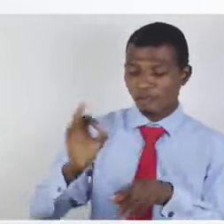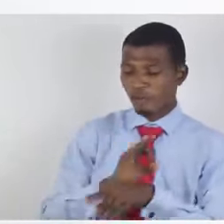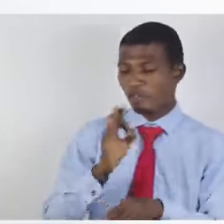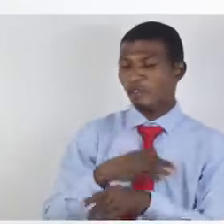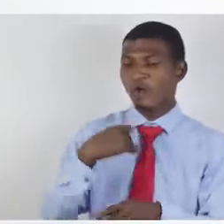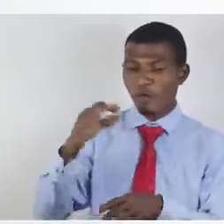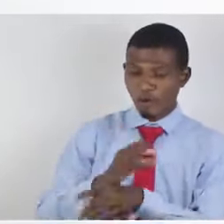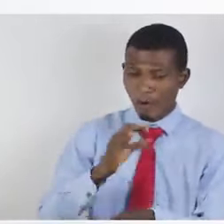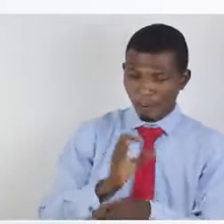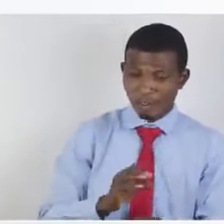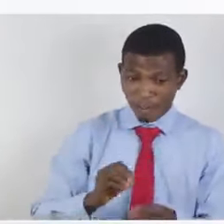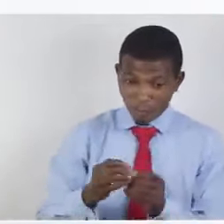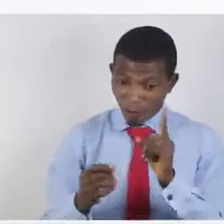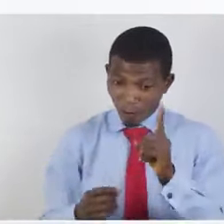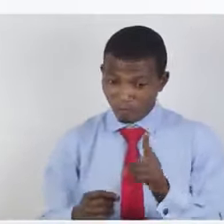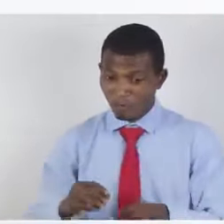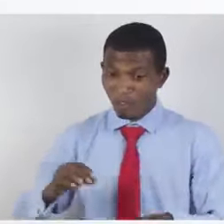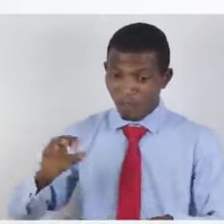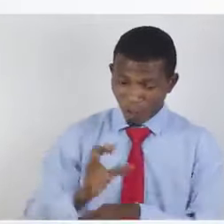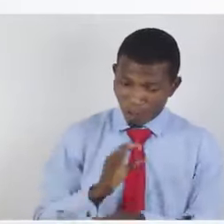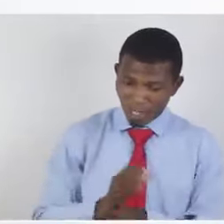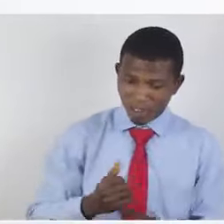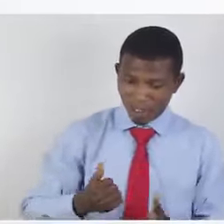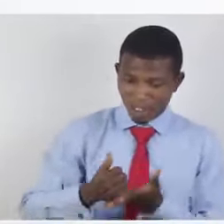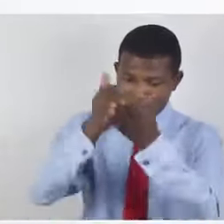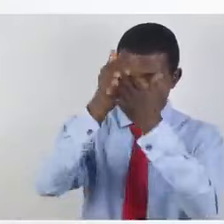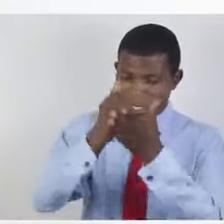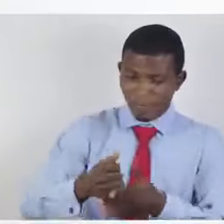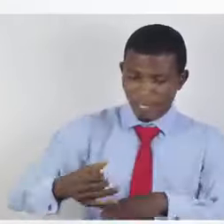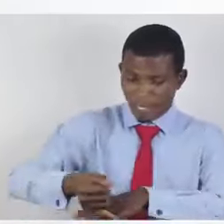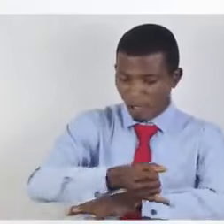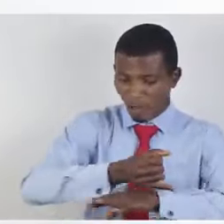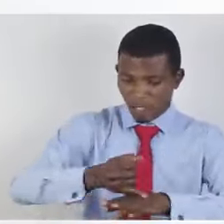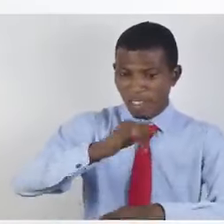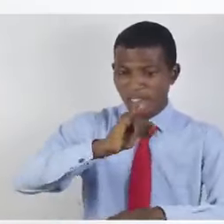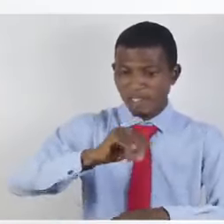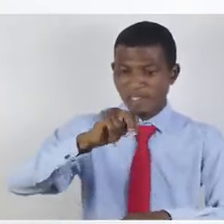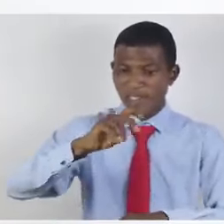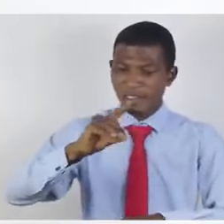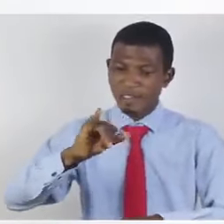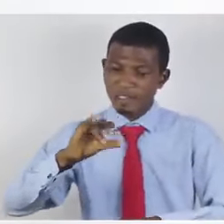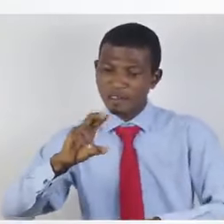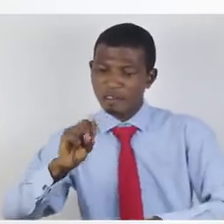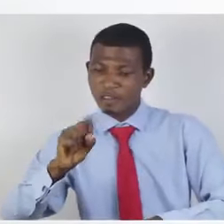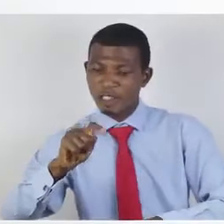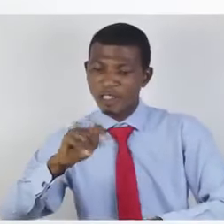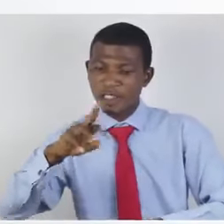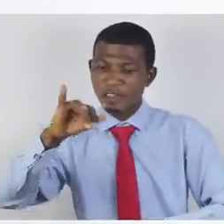this is asking us about the functions of commerce. 1, commerce aids industrialization.